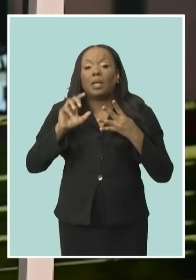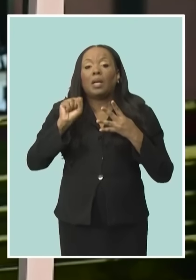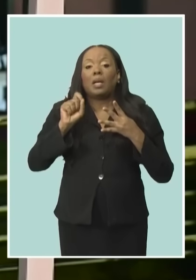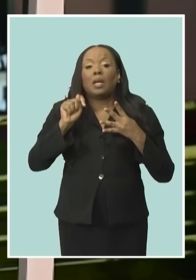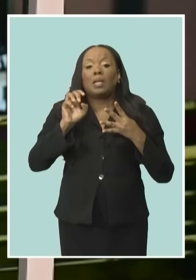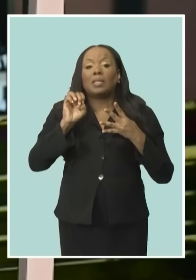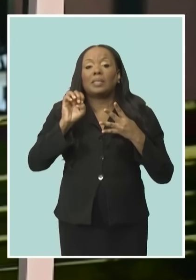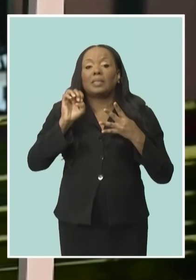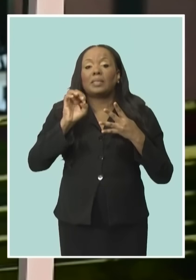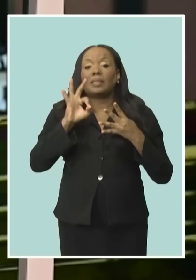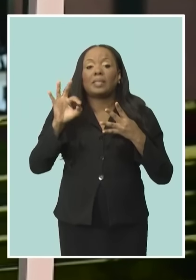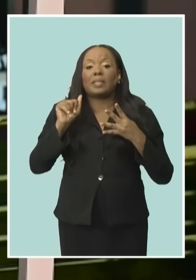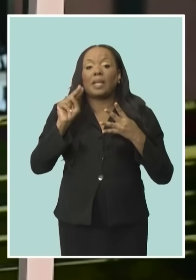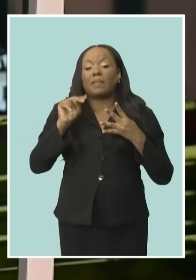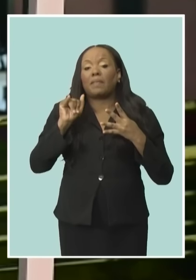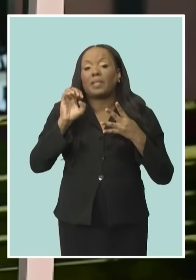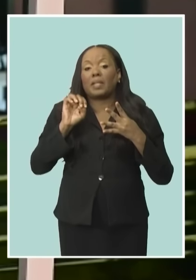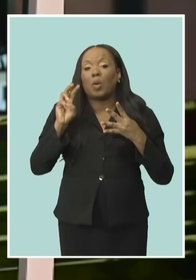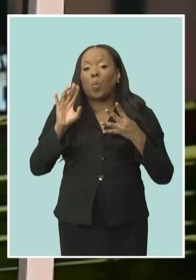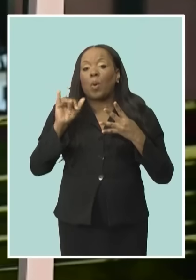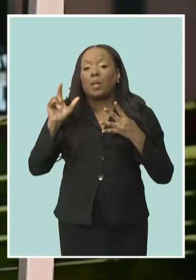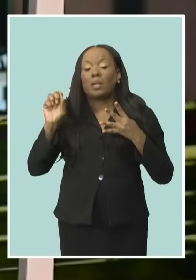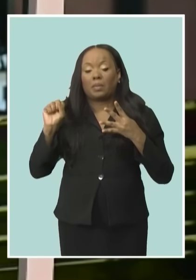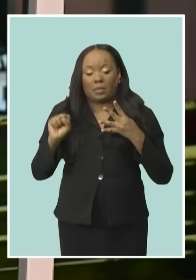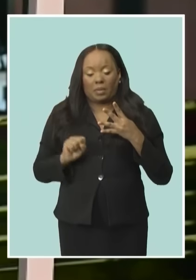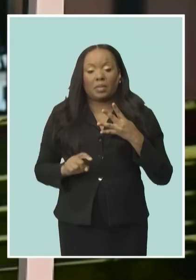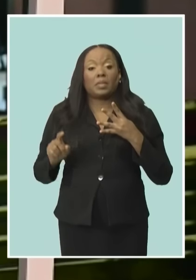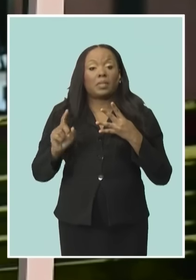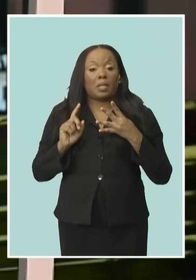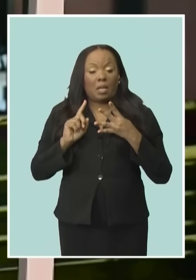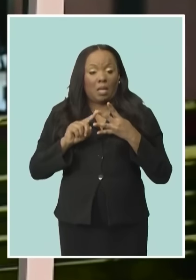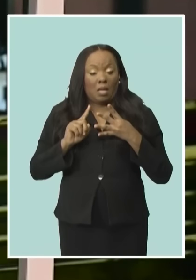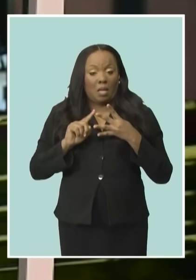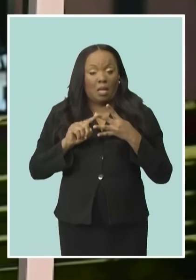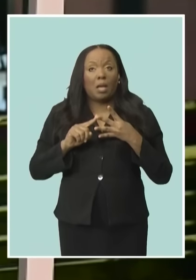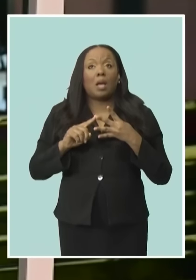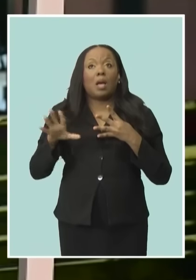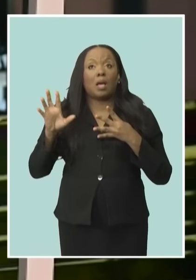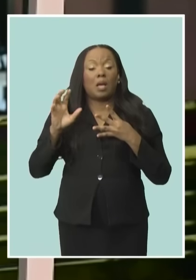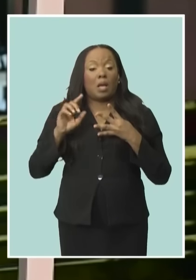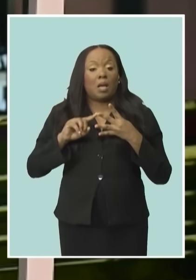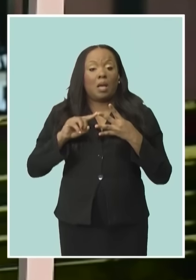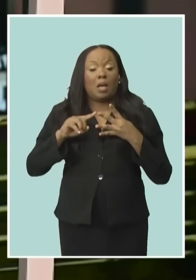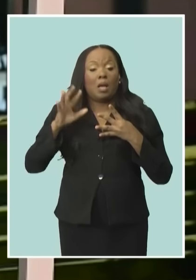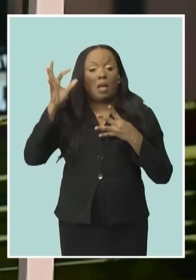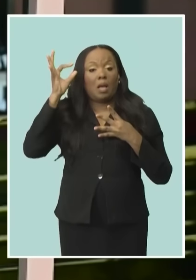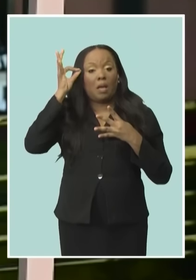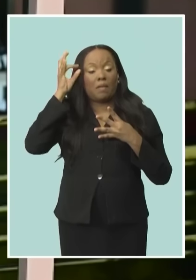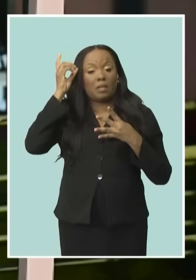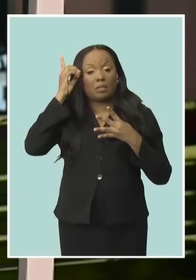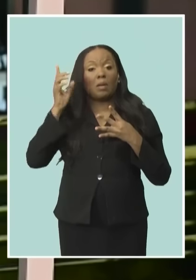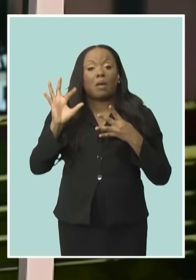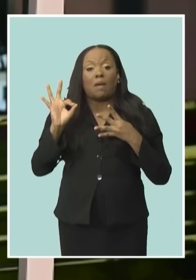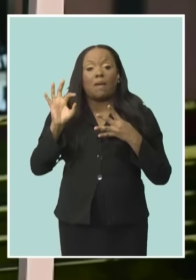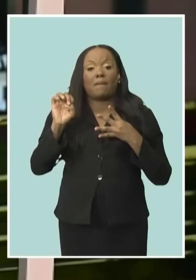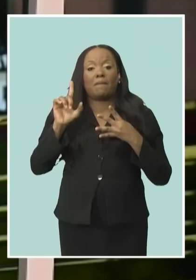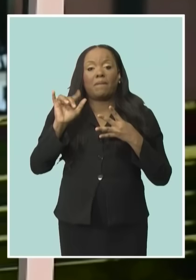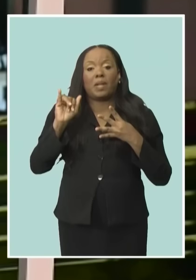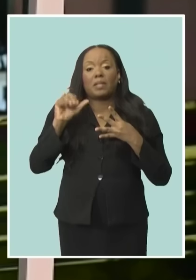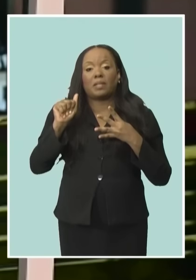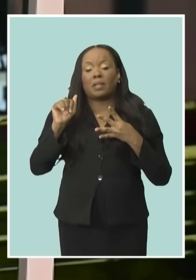Community Empowerment Party, of course the 2 main political parties, Chad Blackman of the Barbados Labour Party